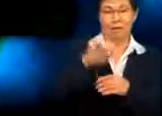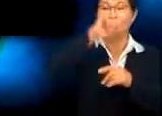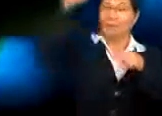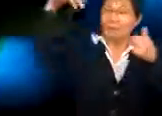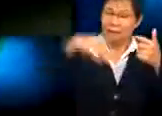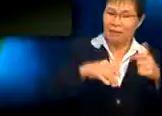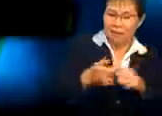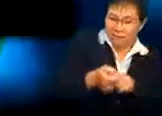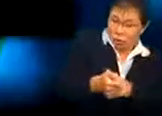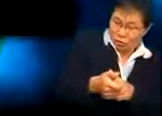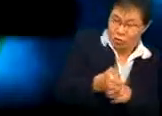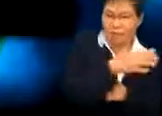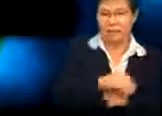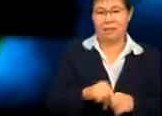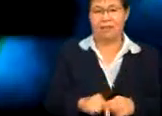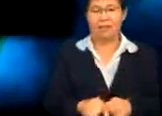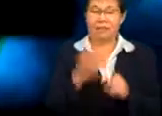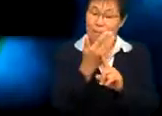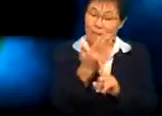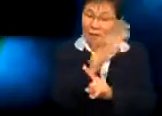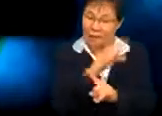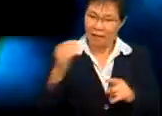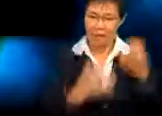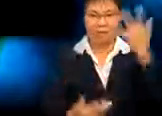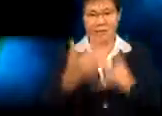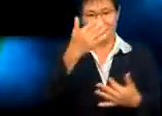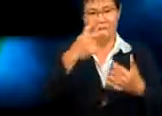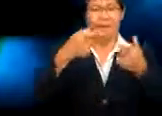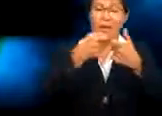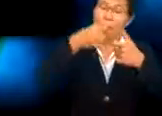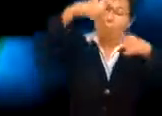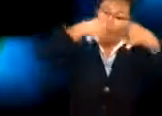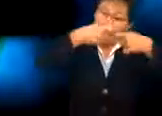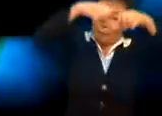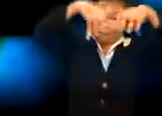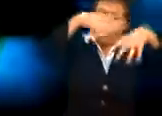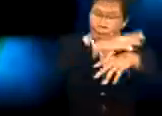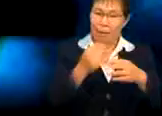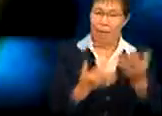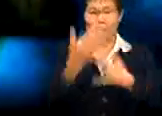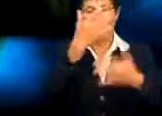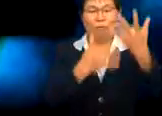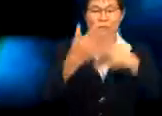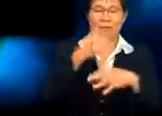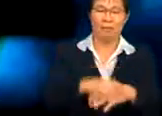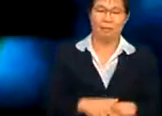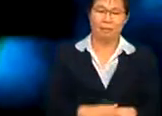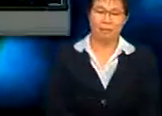the torchlight, burning candles, electric bulbs, and bonfires.